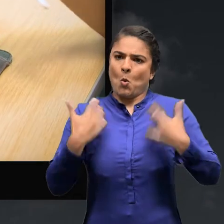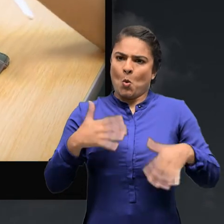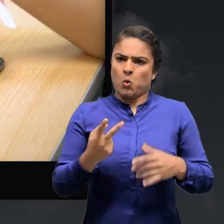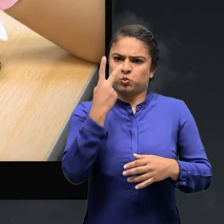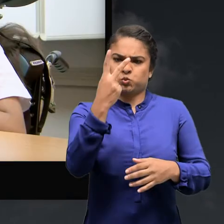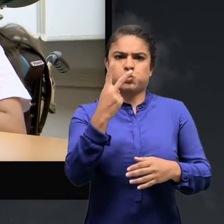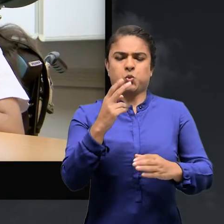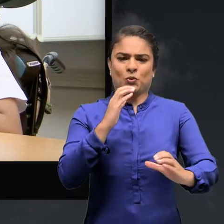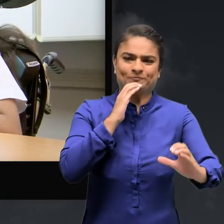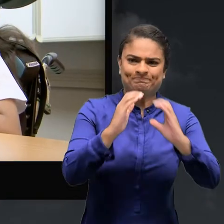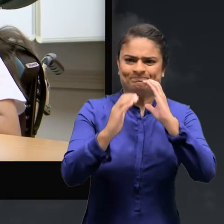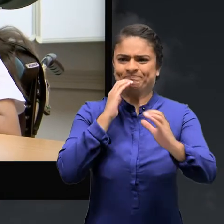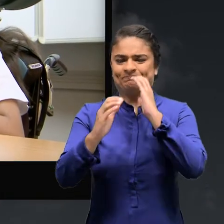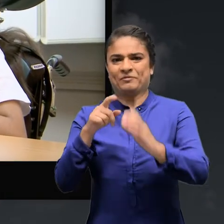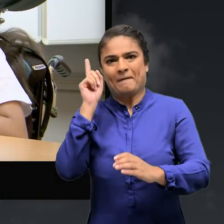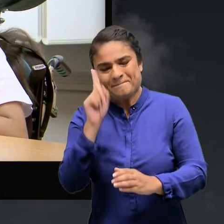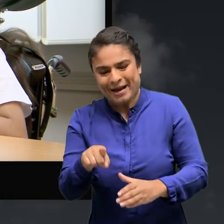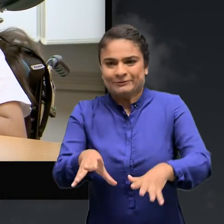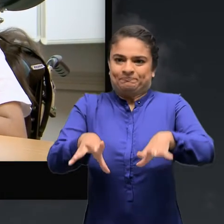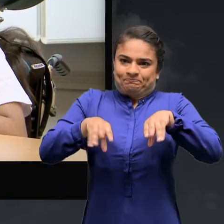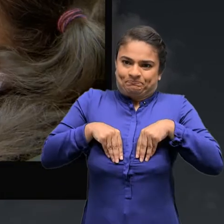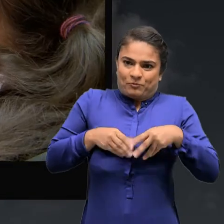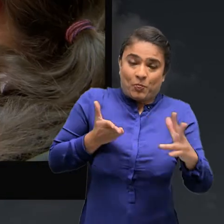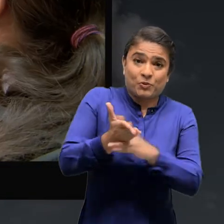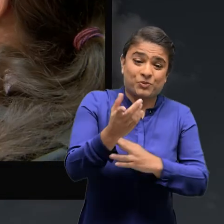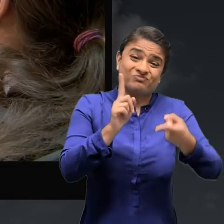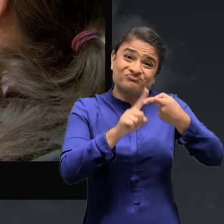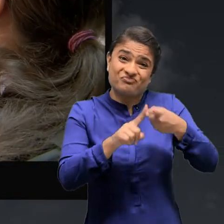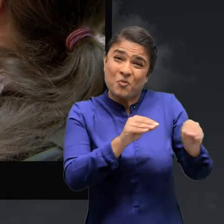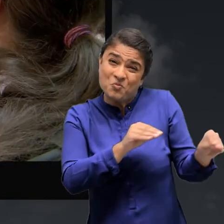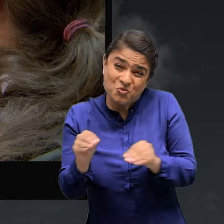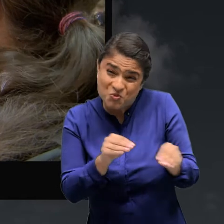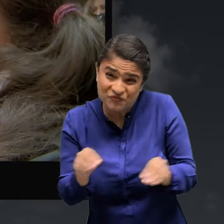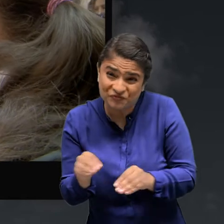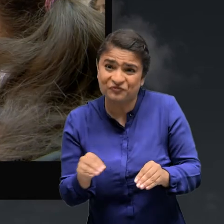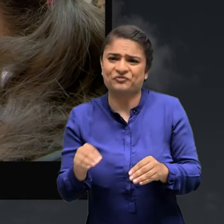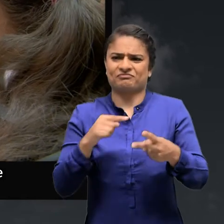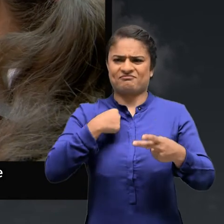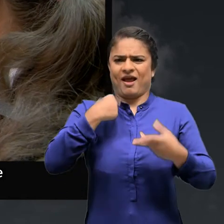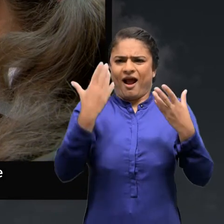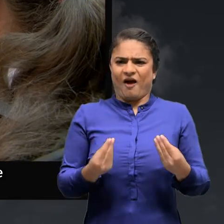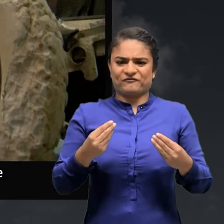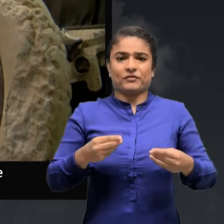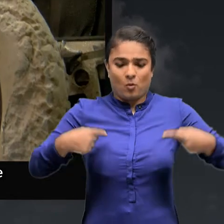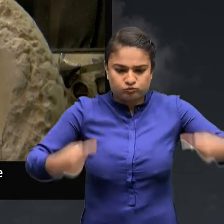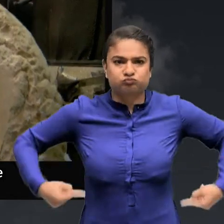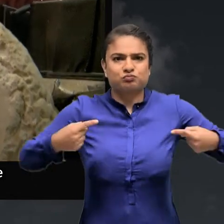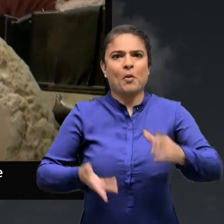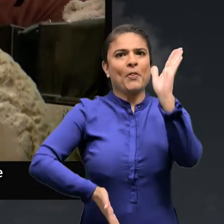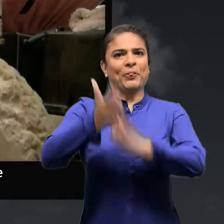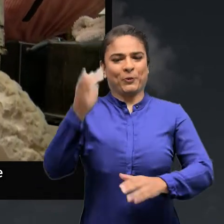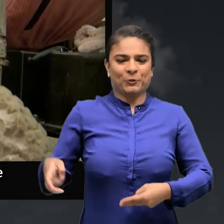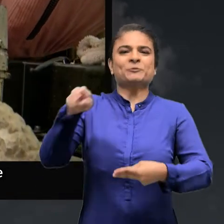I have two important difficulties to overcome. One is movement. This I have